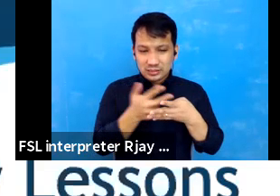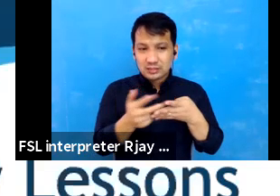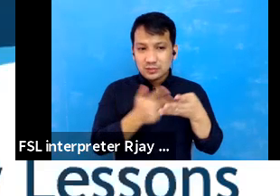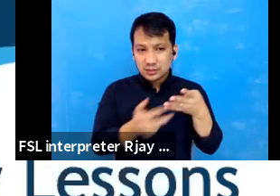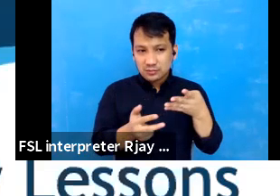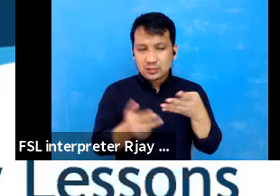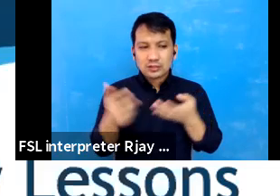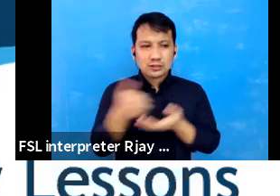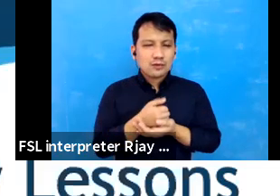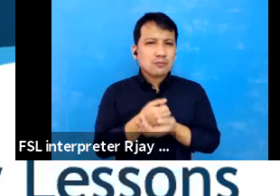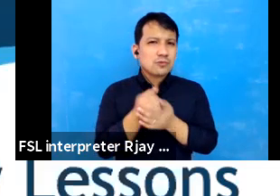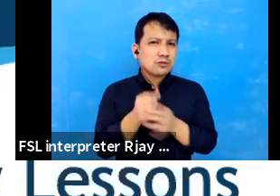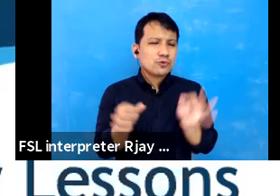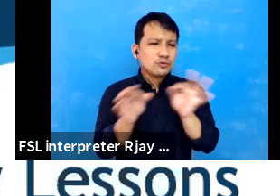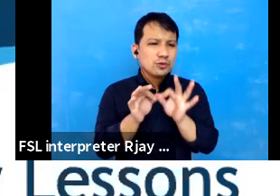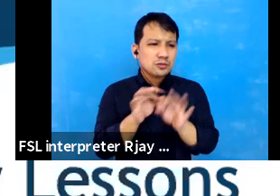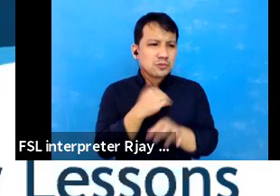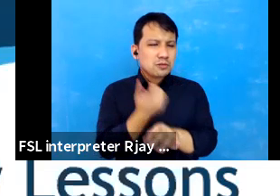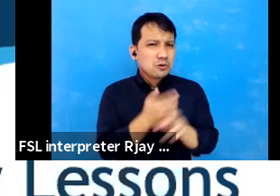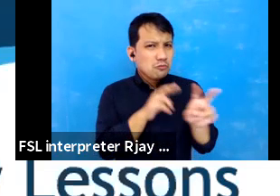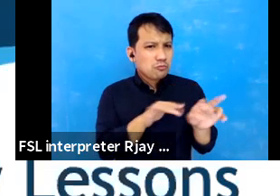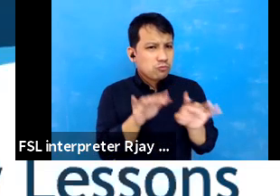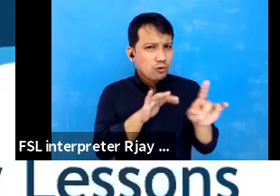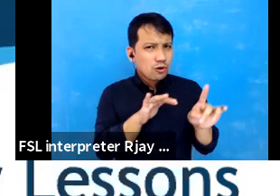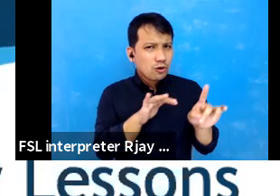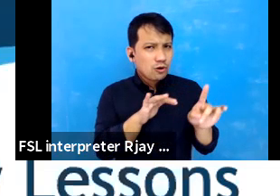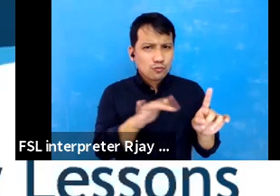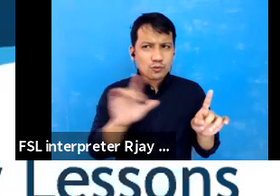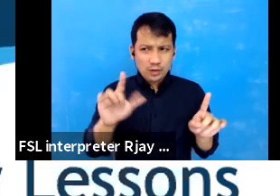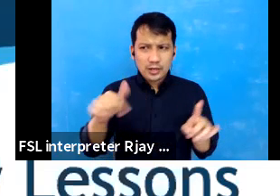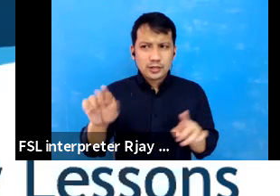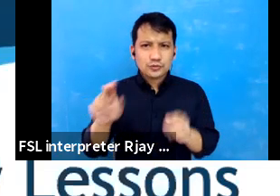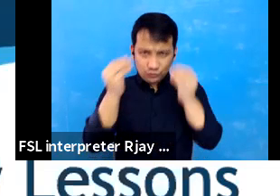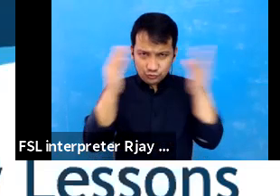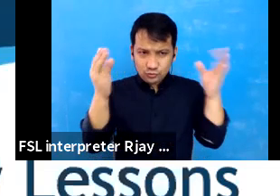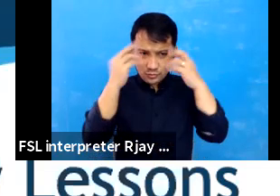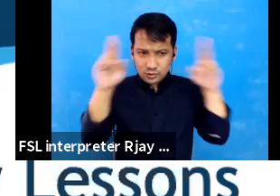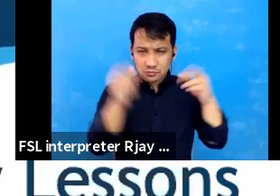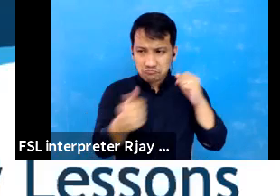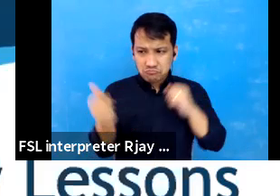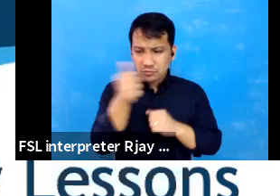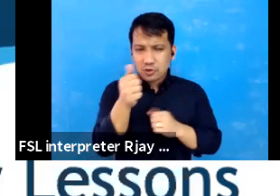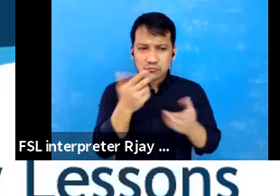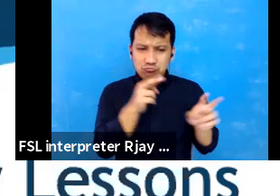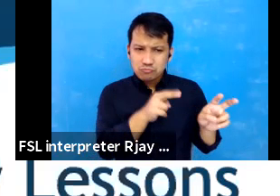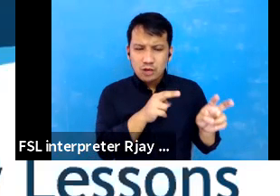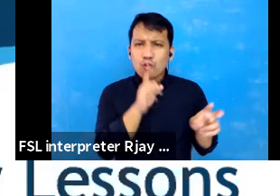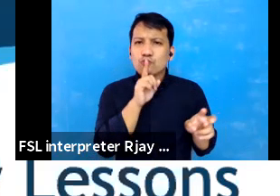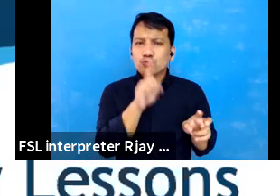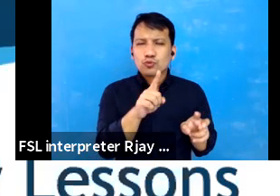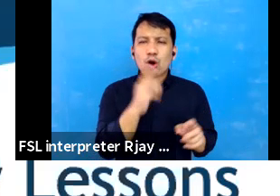So I think very powerful yung observation ng ating mga local chief executives diyan. Kasi